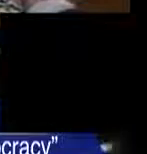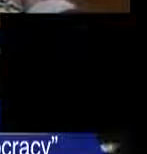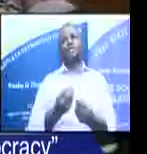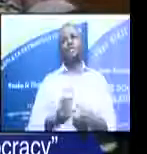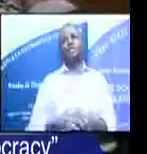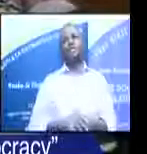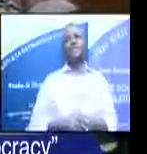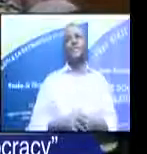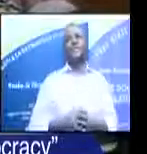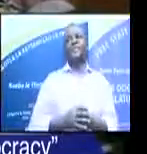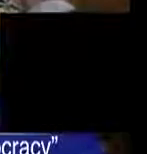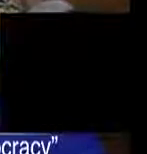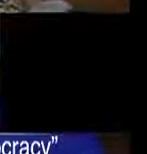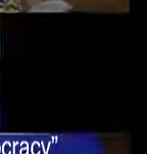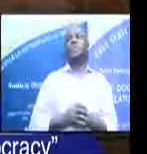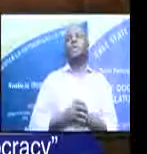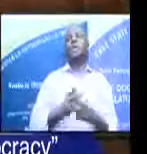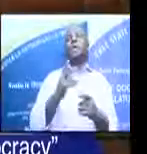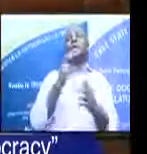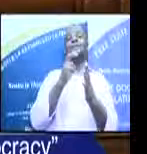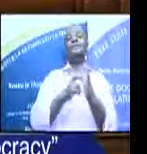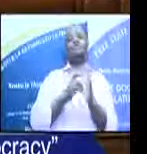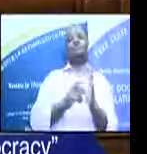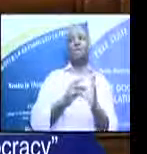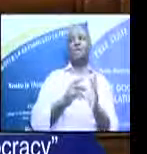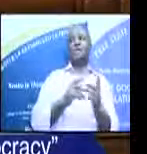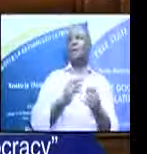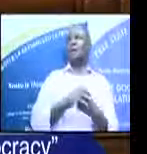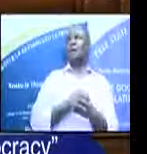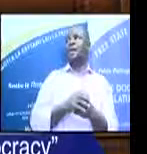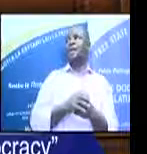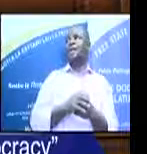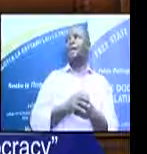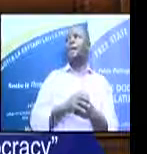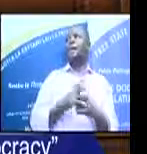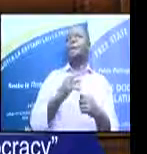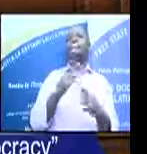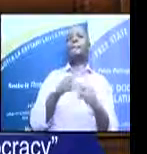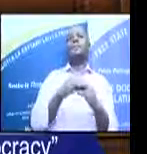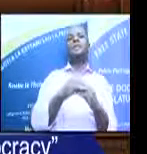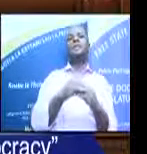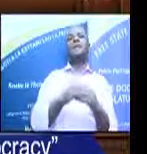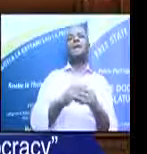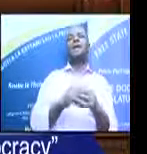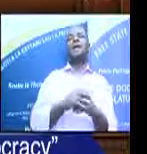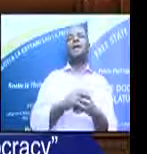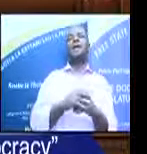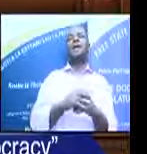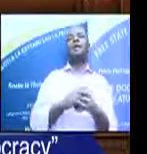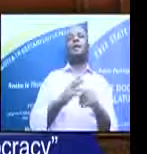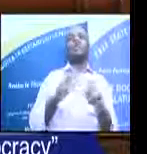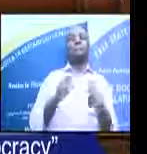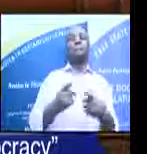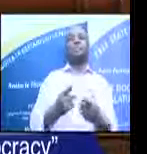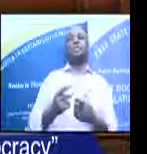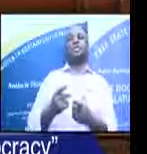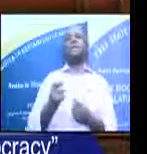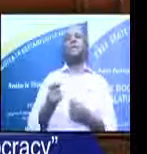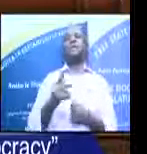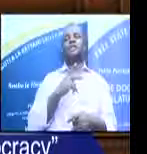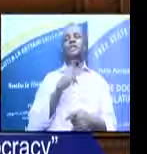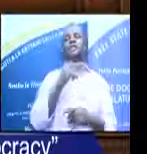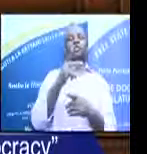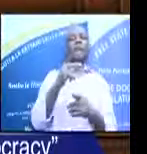something. In terms of the rules, the members are not supposed to converse